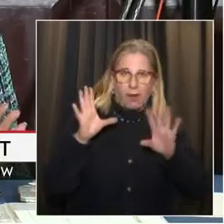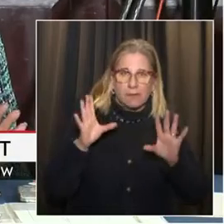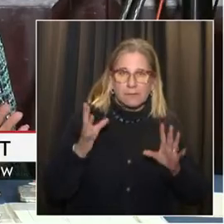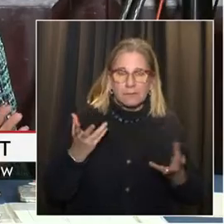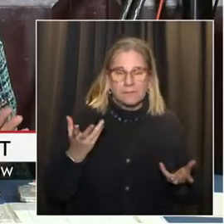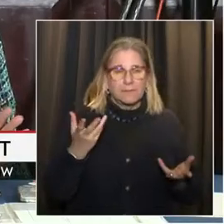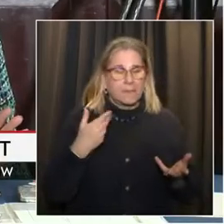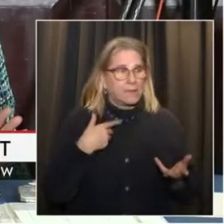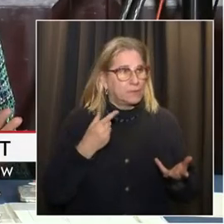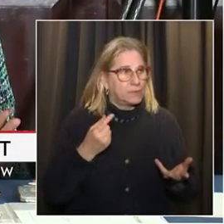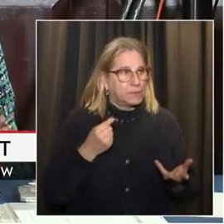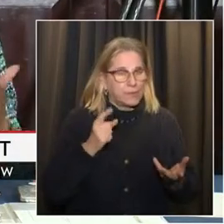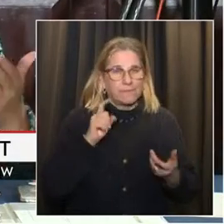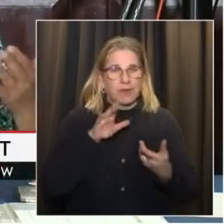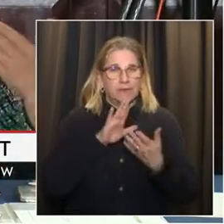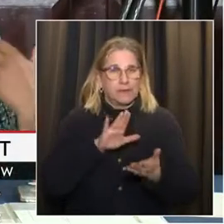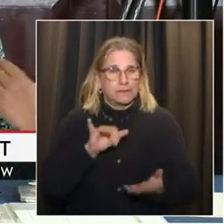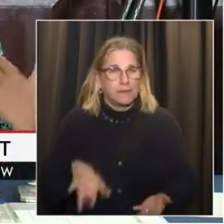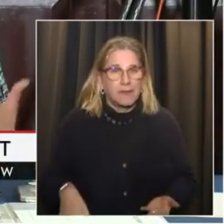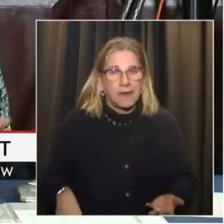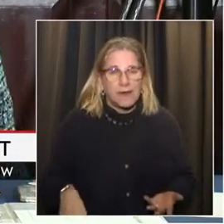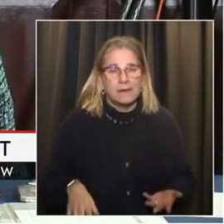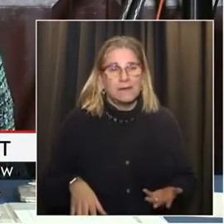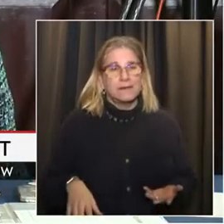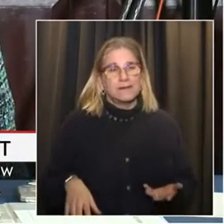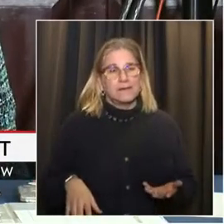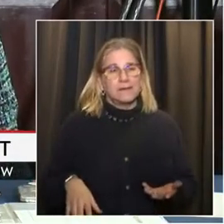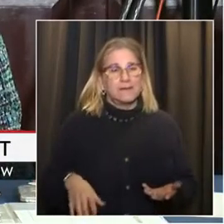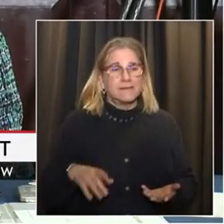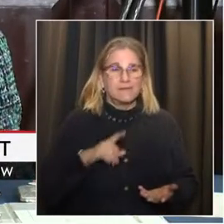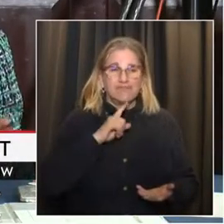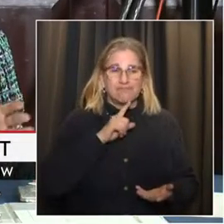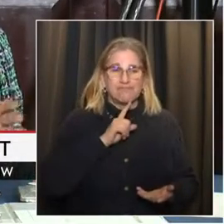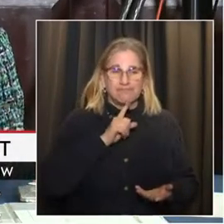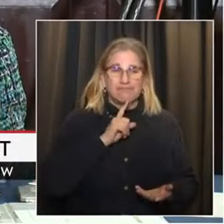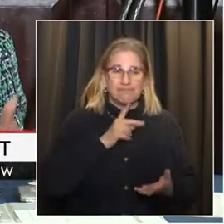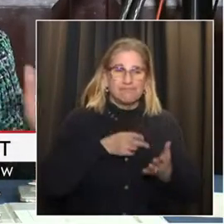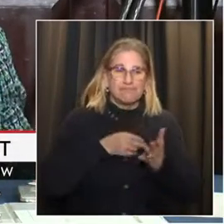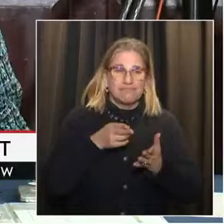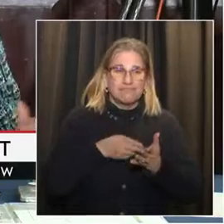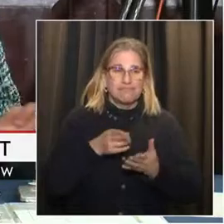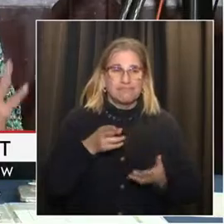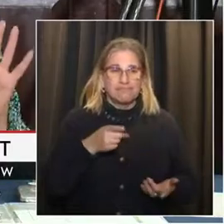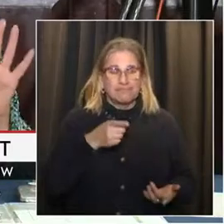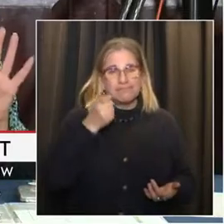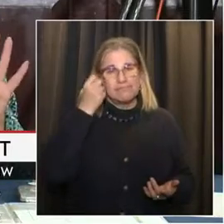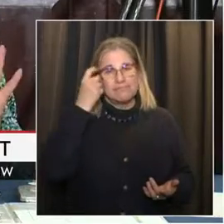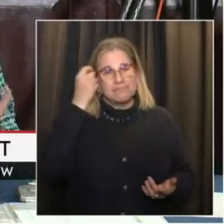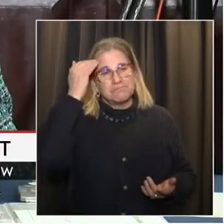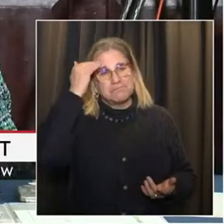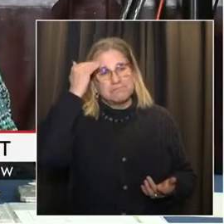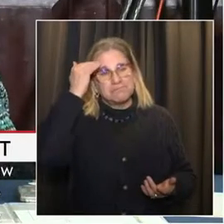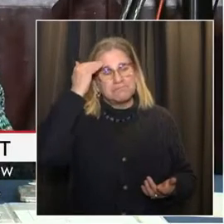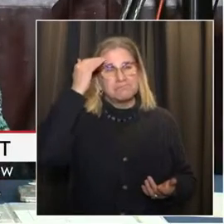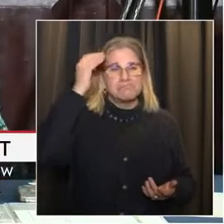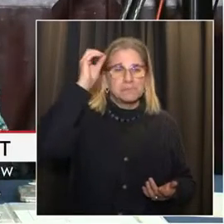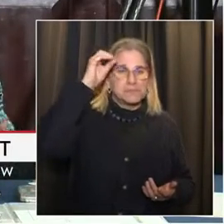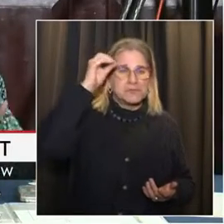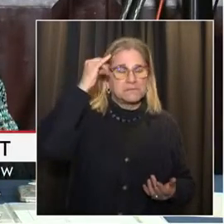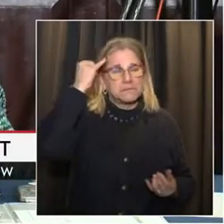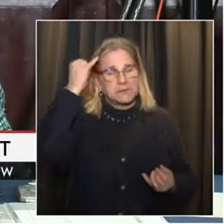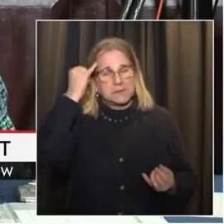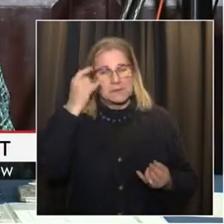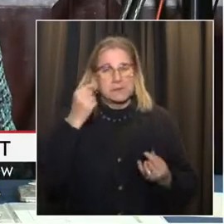if we're going to speak honestly. I'm sure that you all have many critiques of things, and we have, I said, Kevin, in no certain